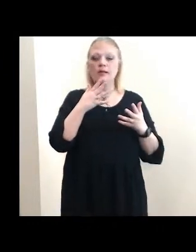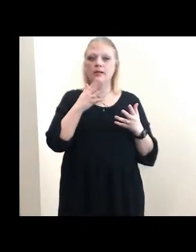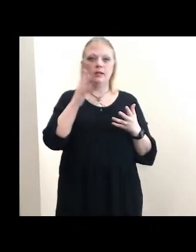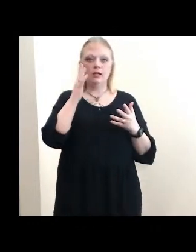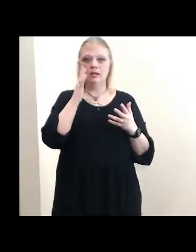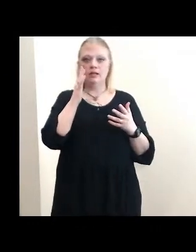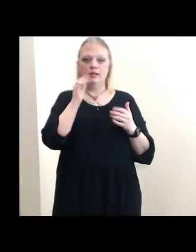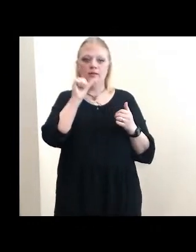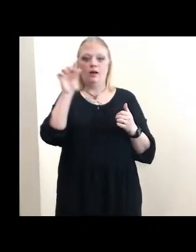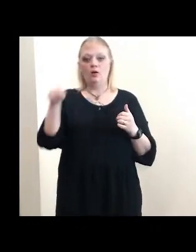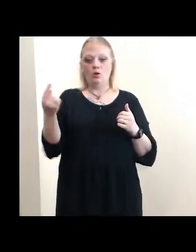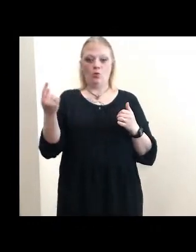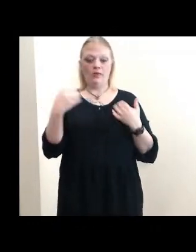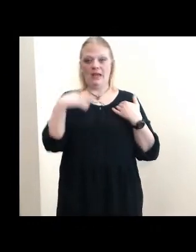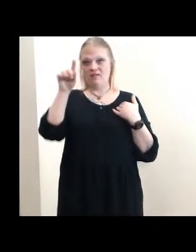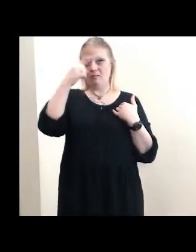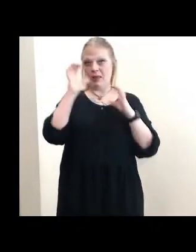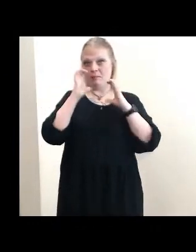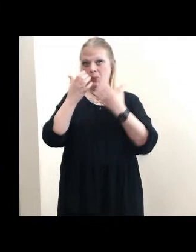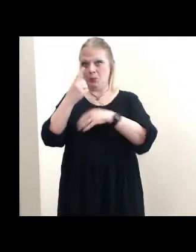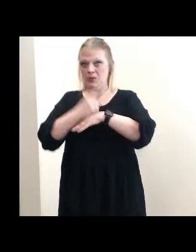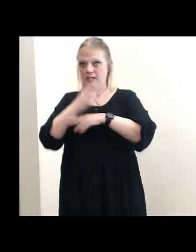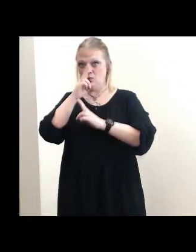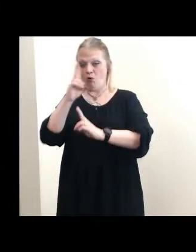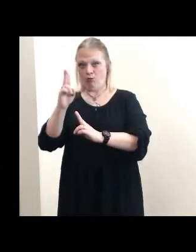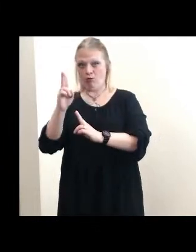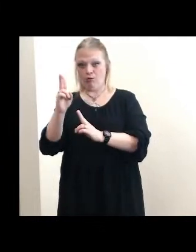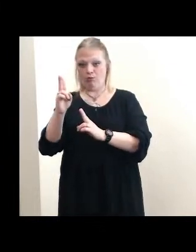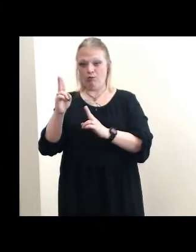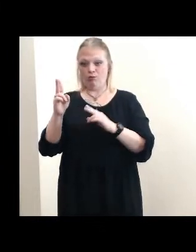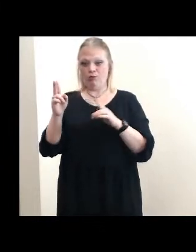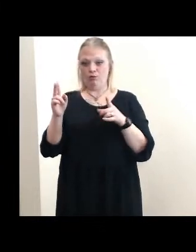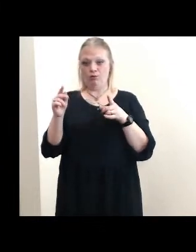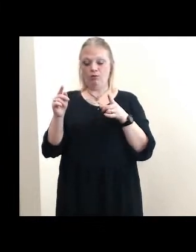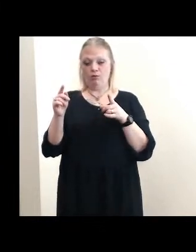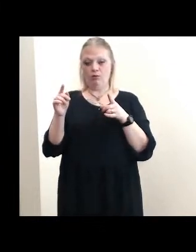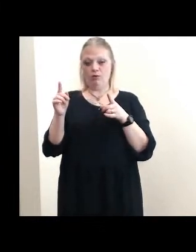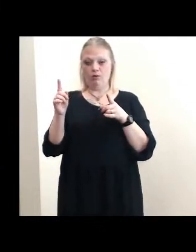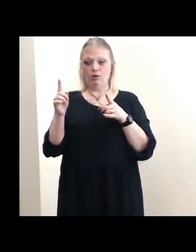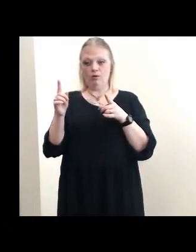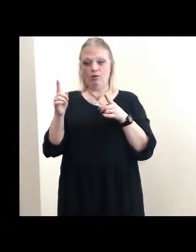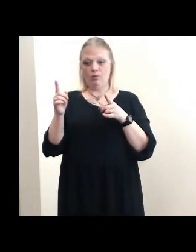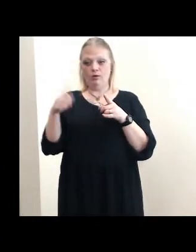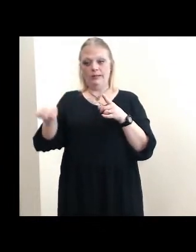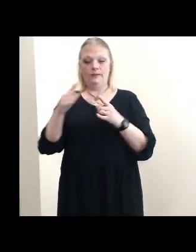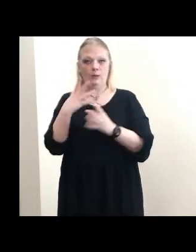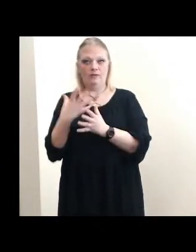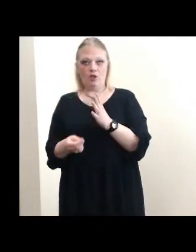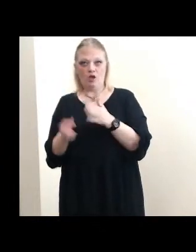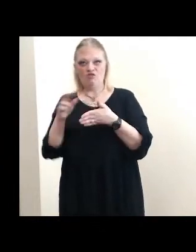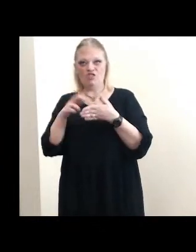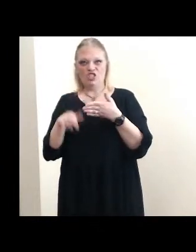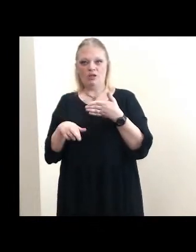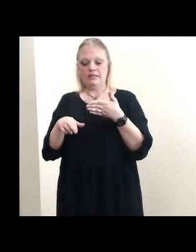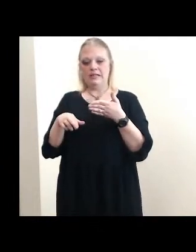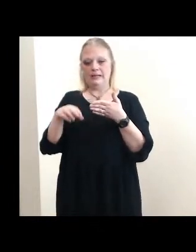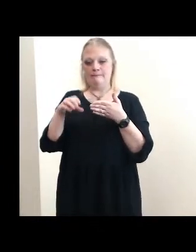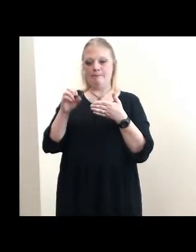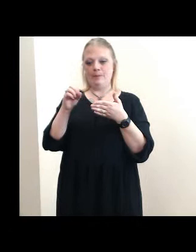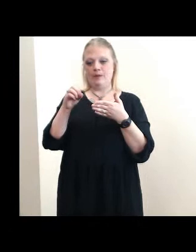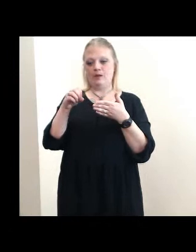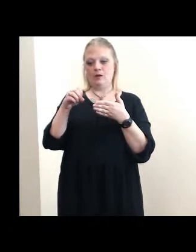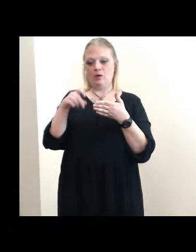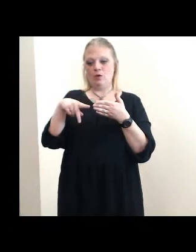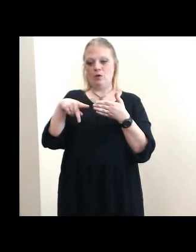not only having Black Balloon Day to honor those who we've lost as a result of the